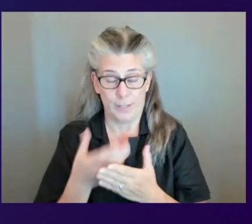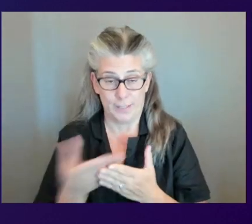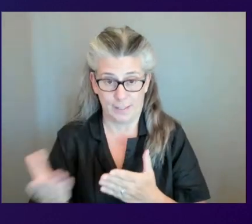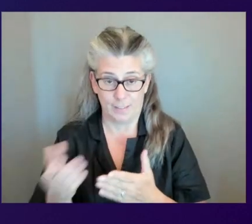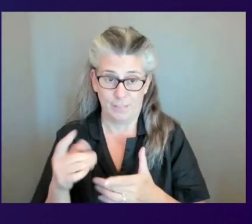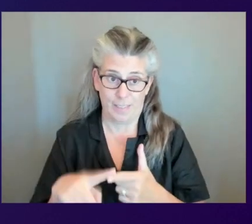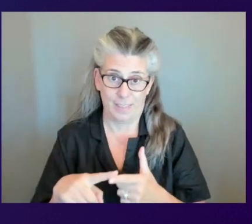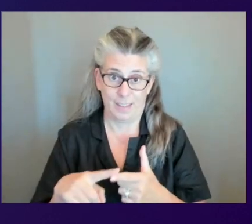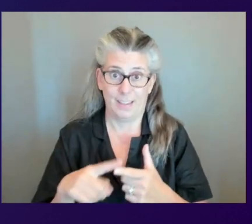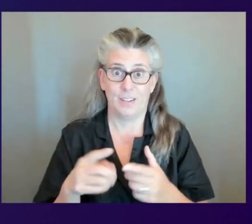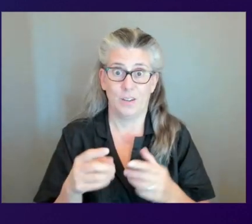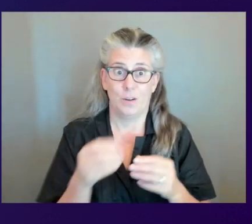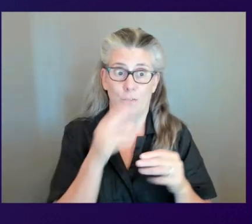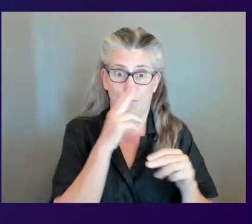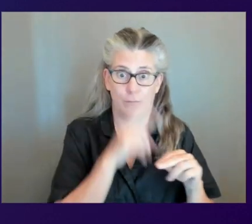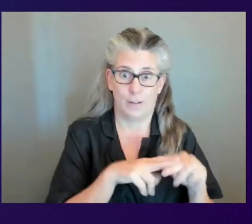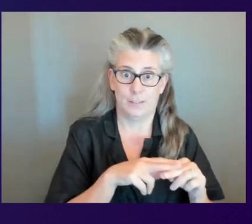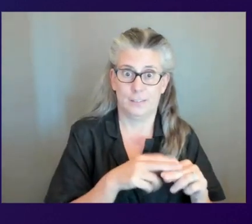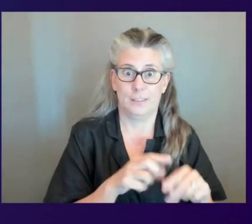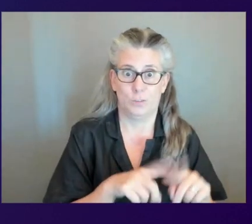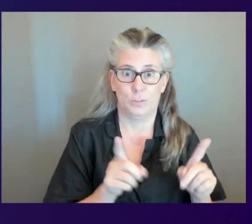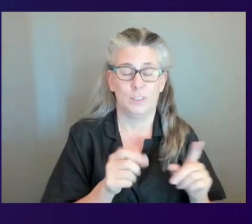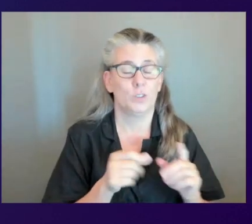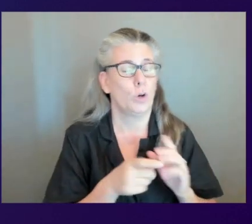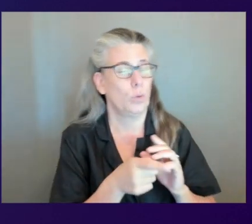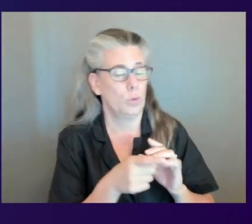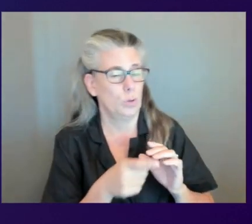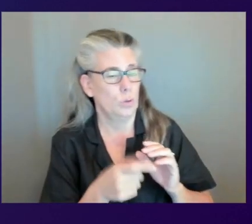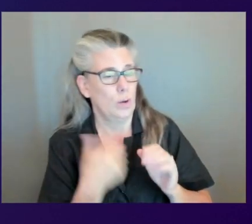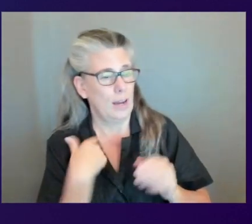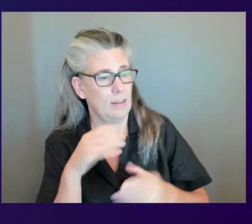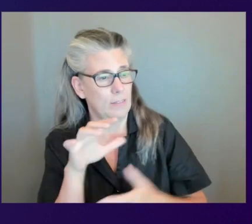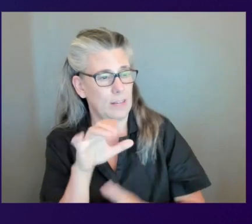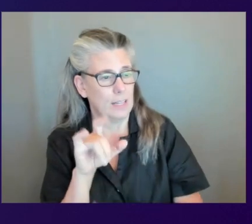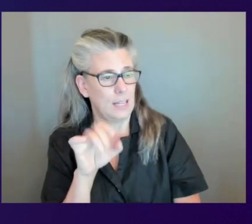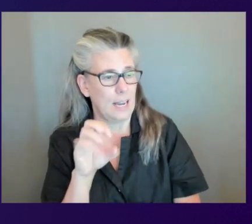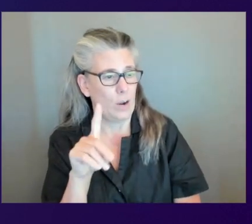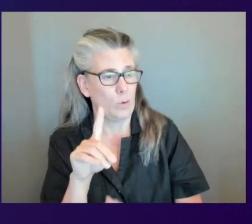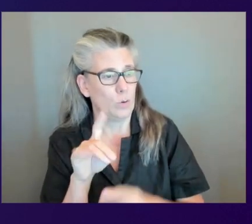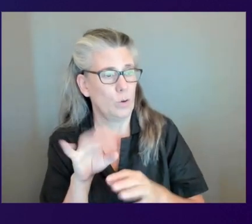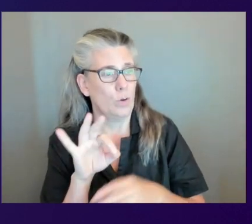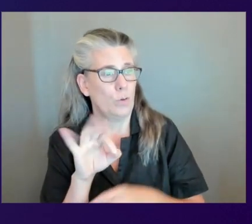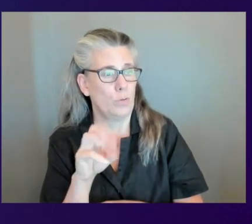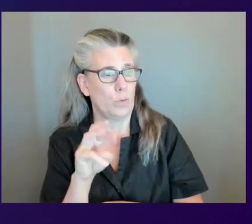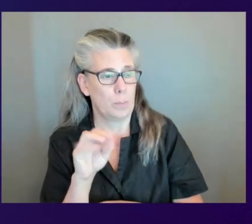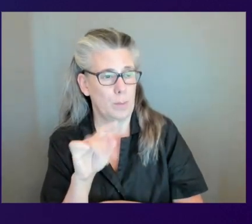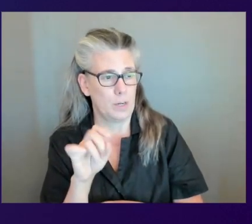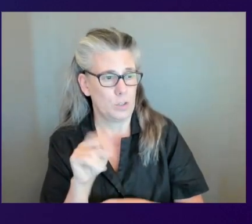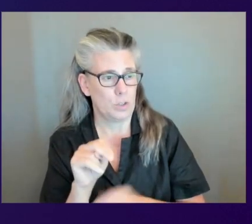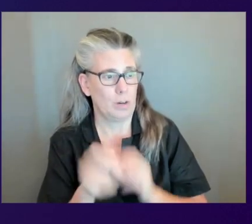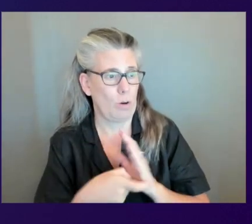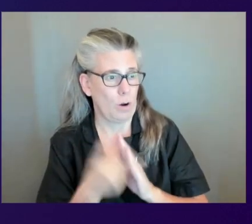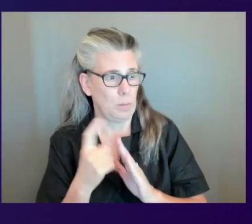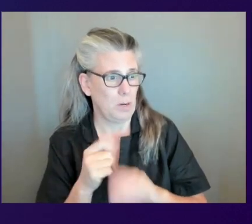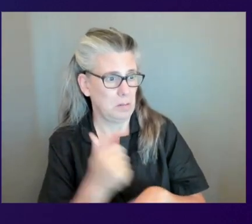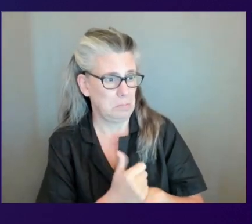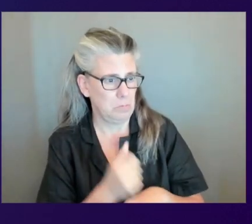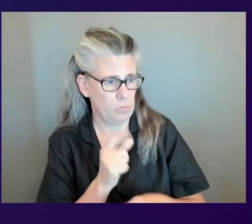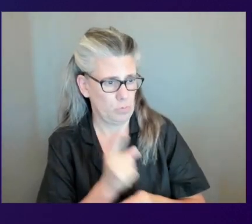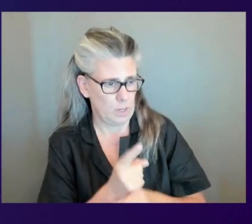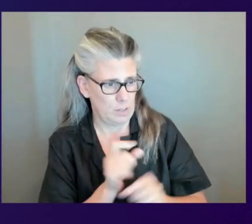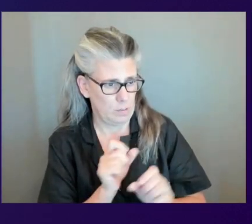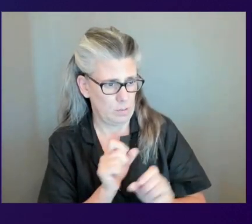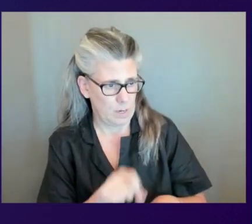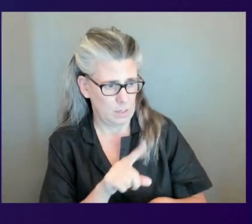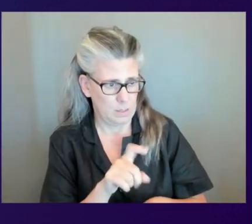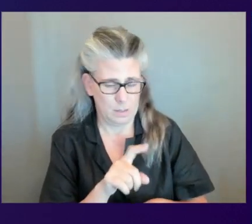setting this stuff up. I heard y'all have some CloudFormation support too that you just launched. That's right. I don't have a great demo for the